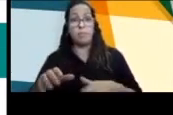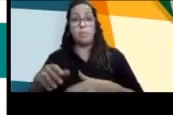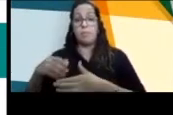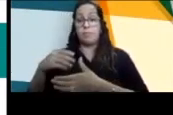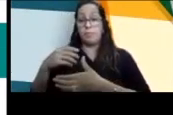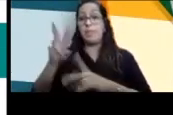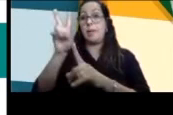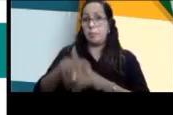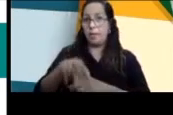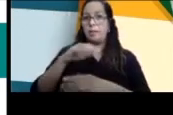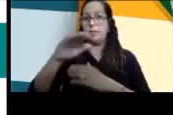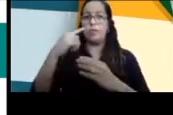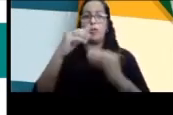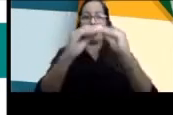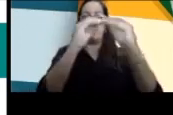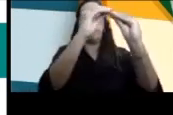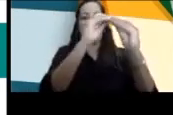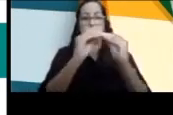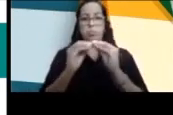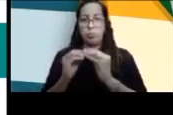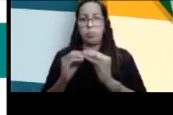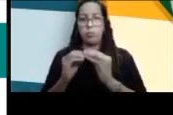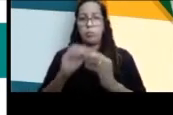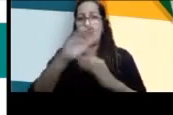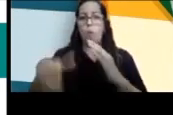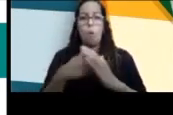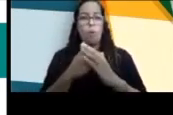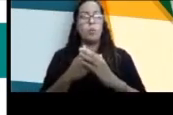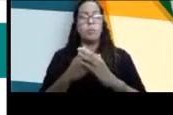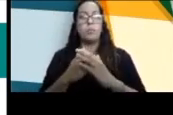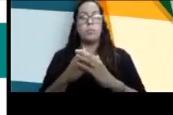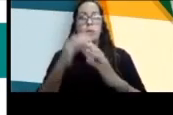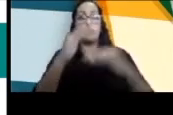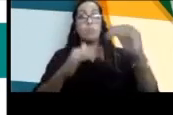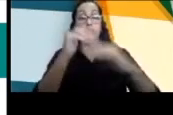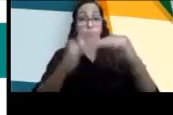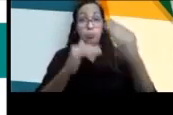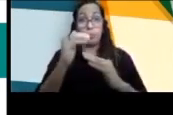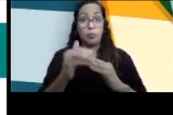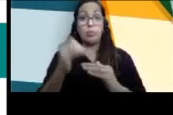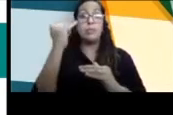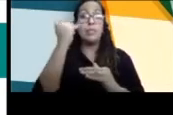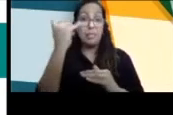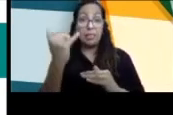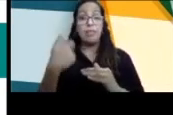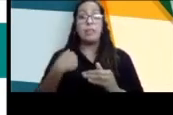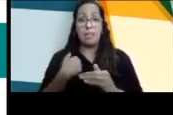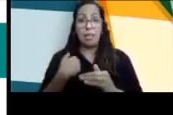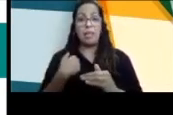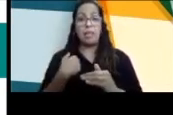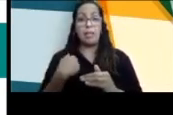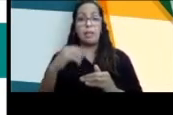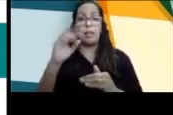apply to the rehabilitation of residential property only if such property contains at least 8